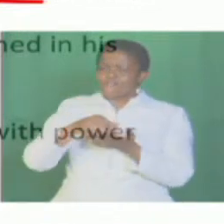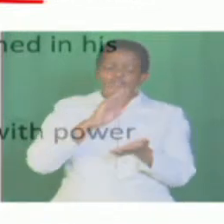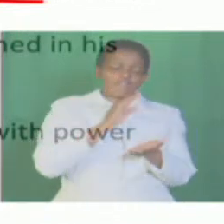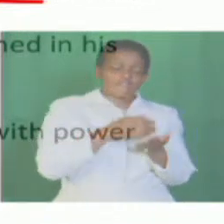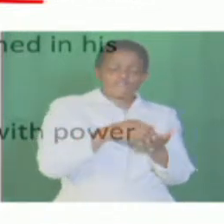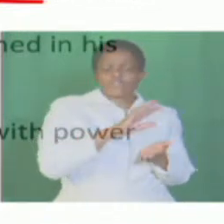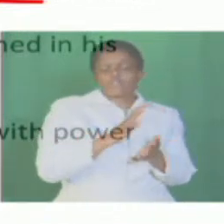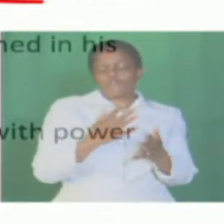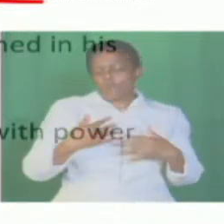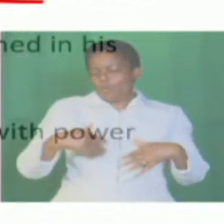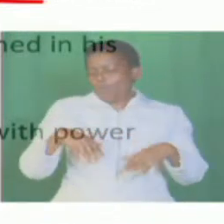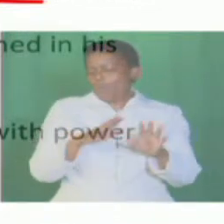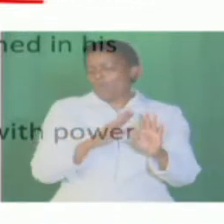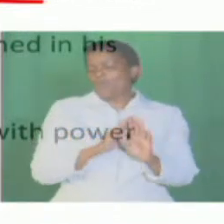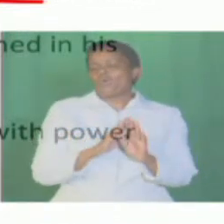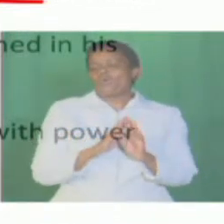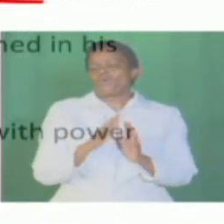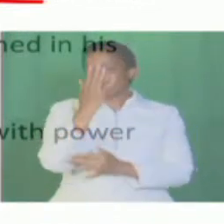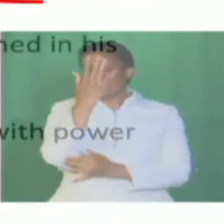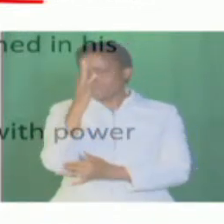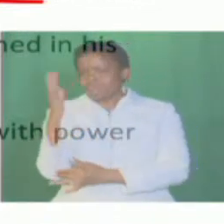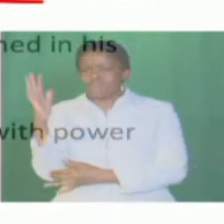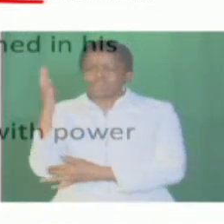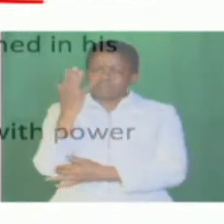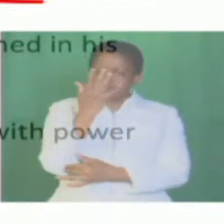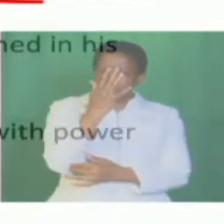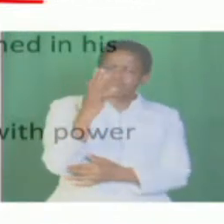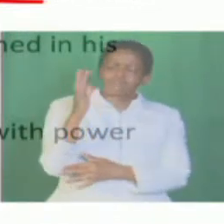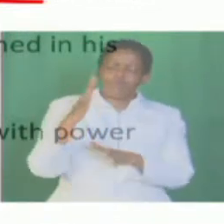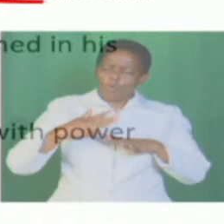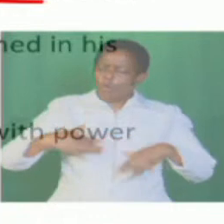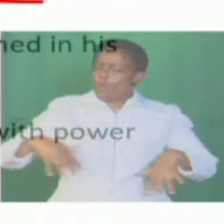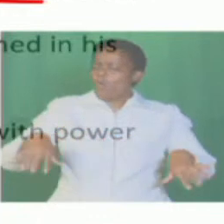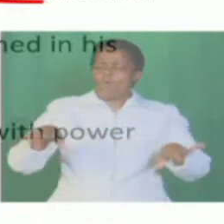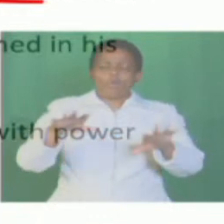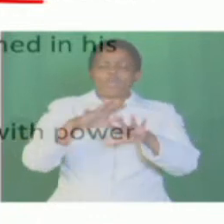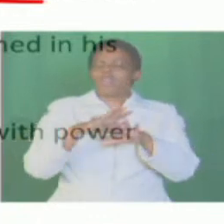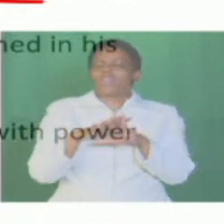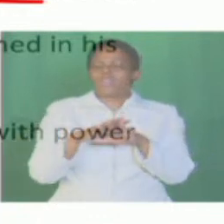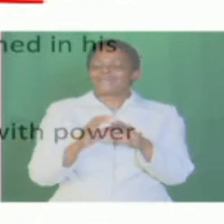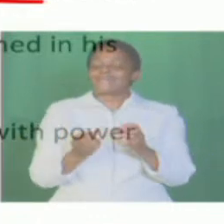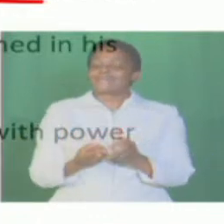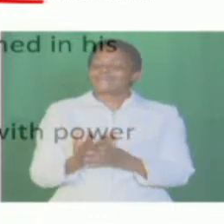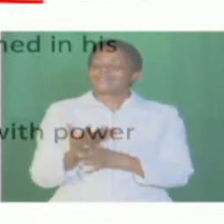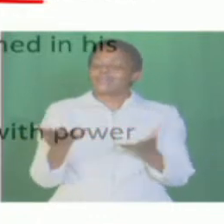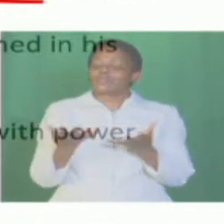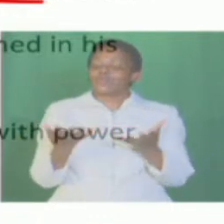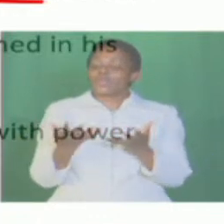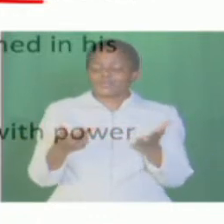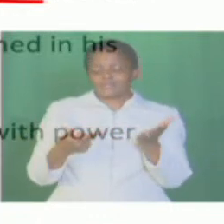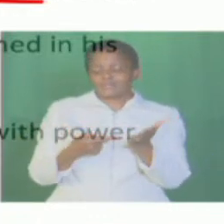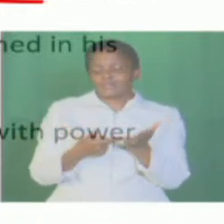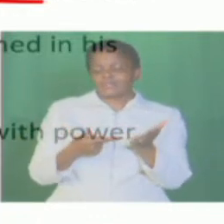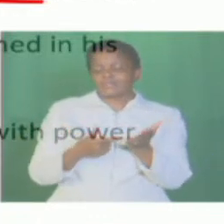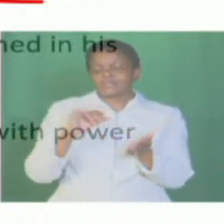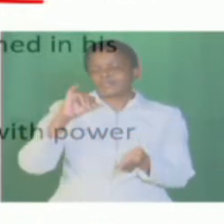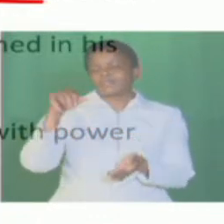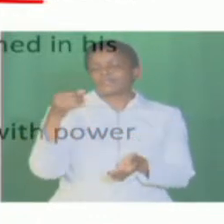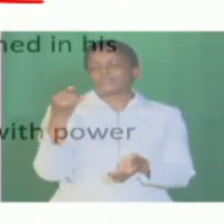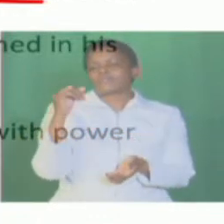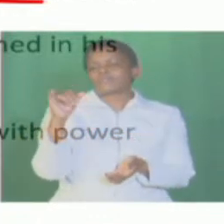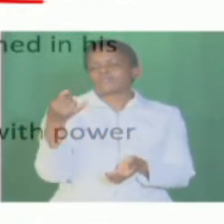nations, starting from Jerusalem where they were. So they had to start from where they were to preach the gospel